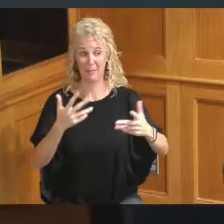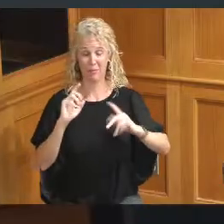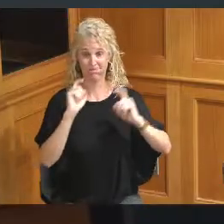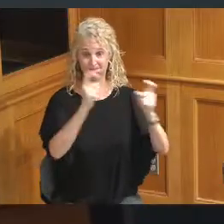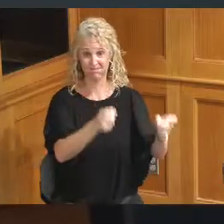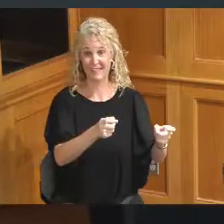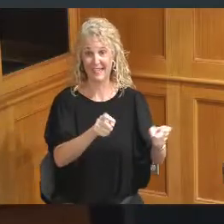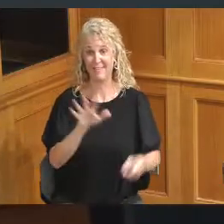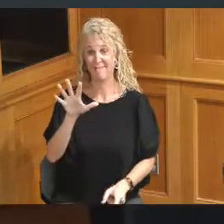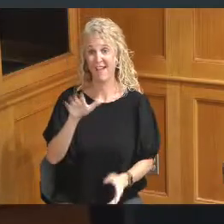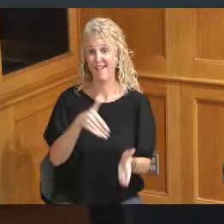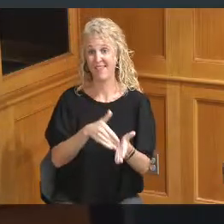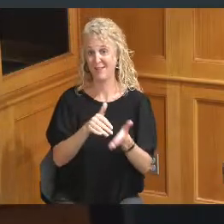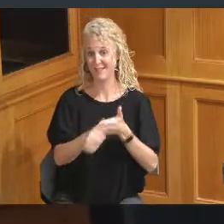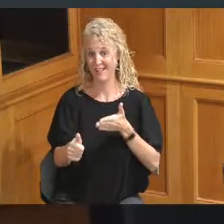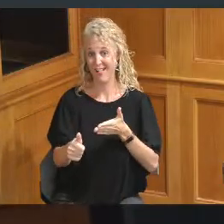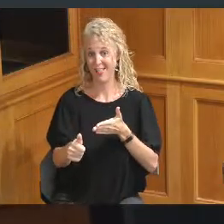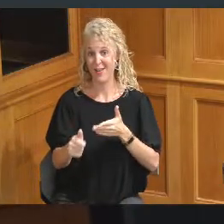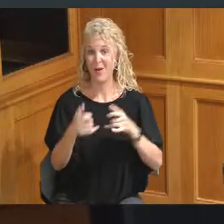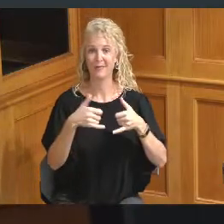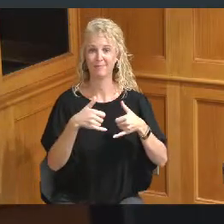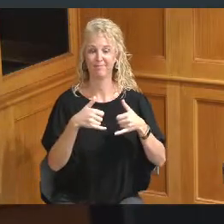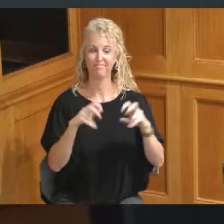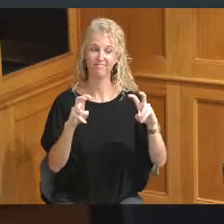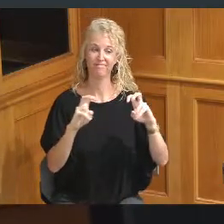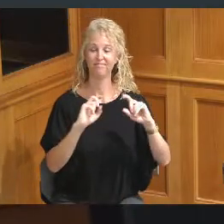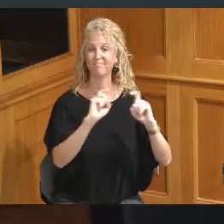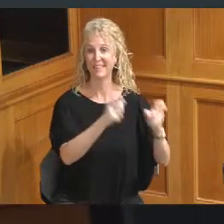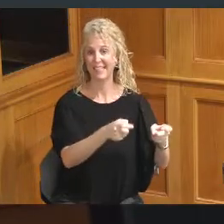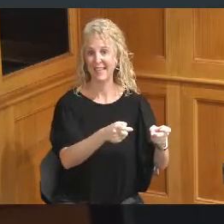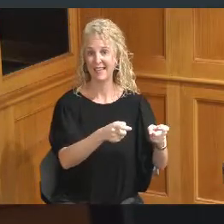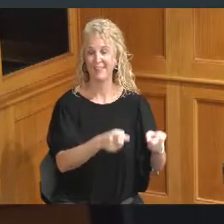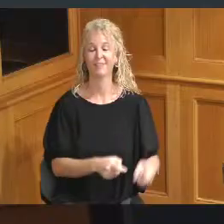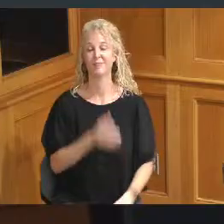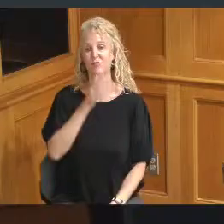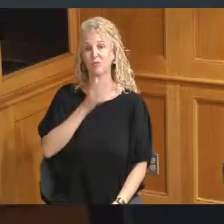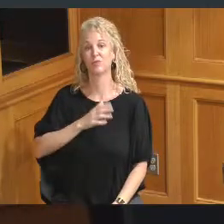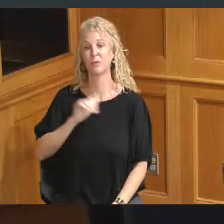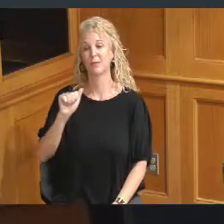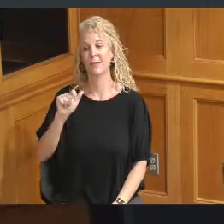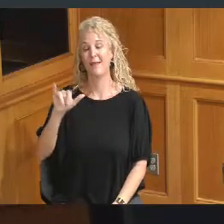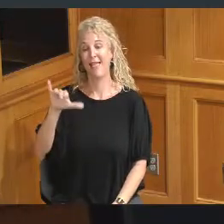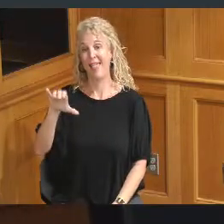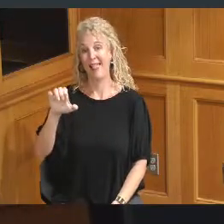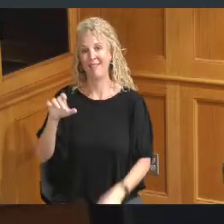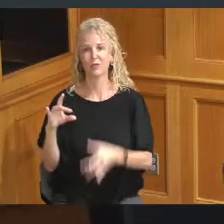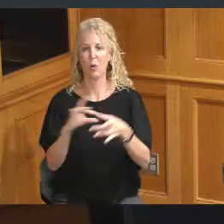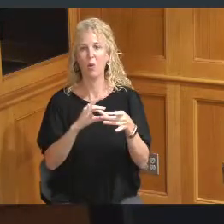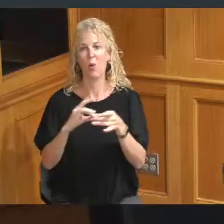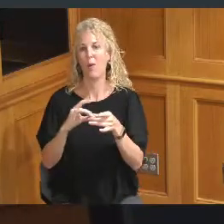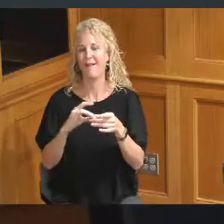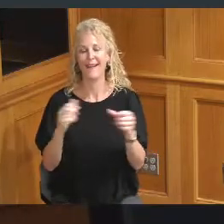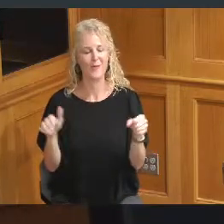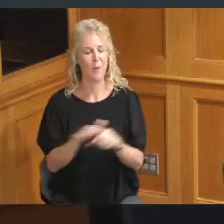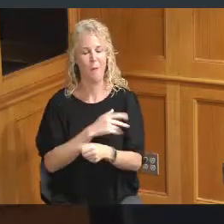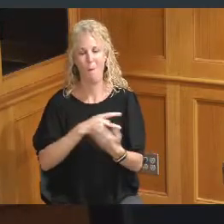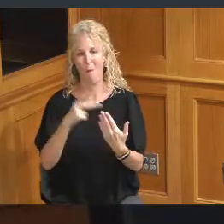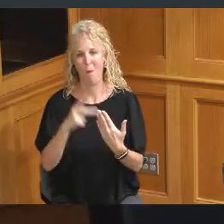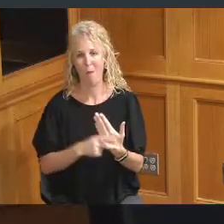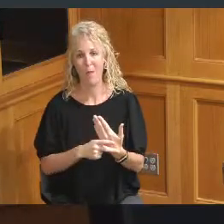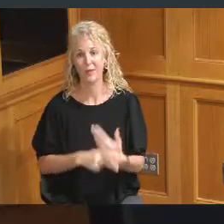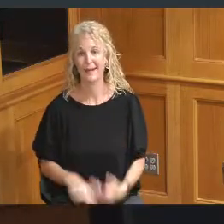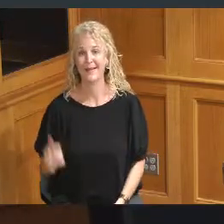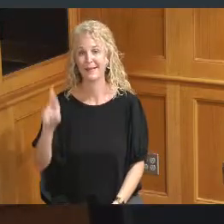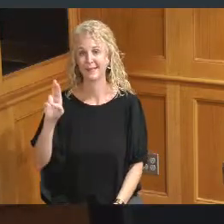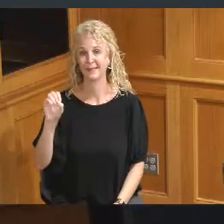our $5,000 award. Alice Bledsoe, she coordinates the whole program, and Robert Bell